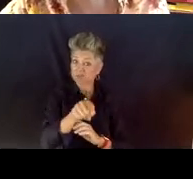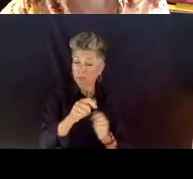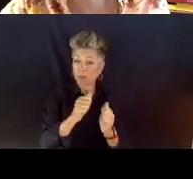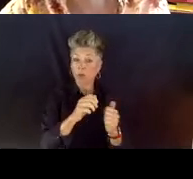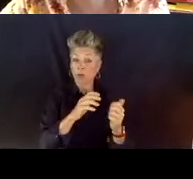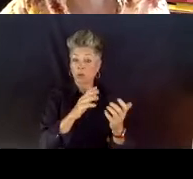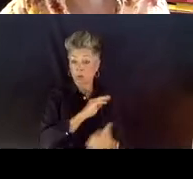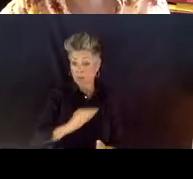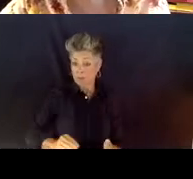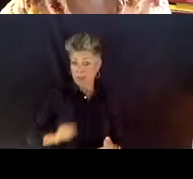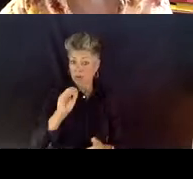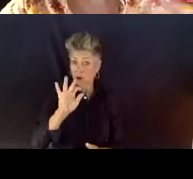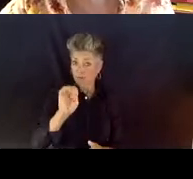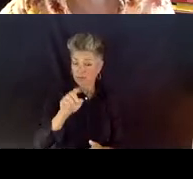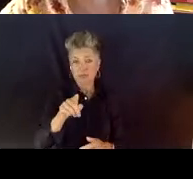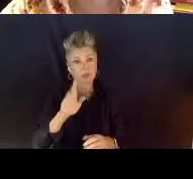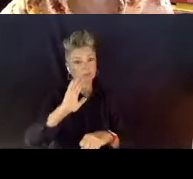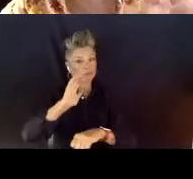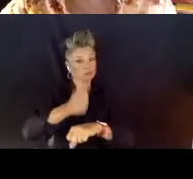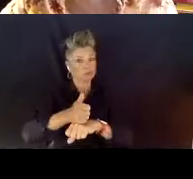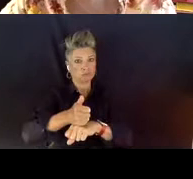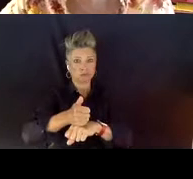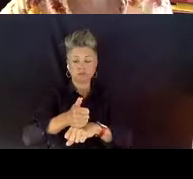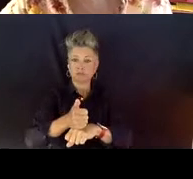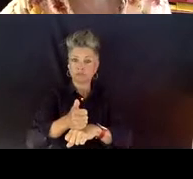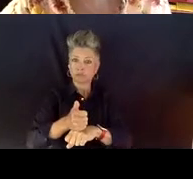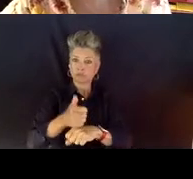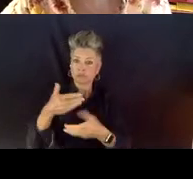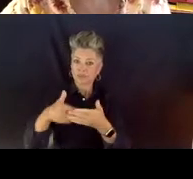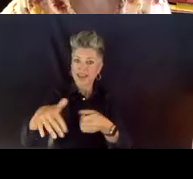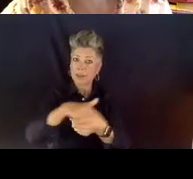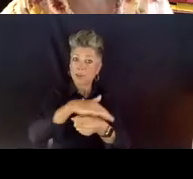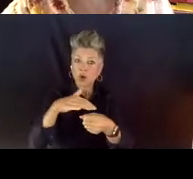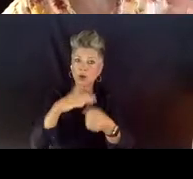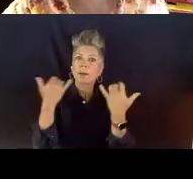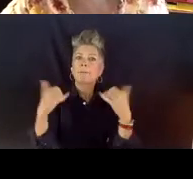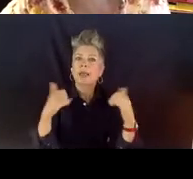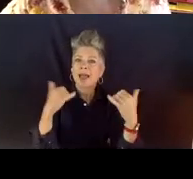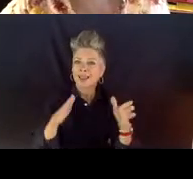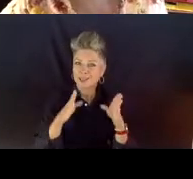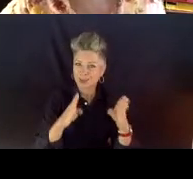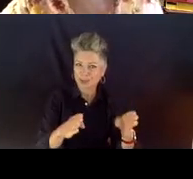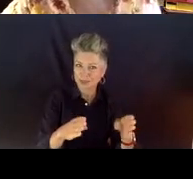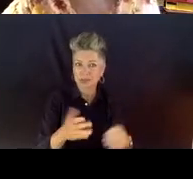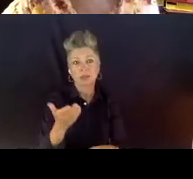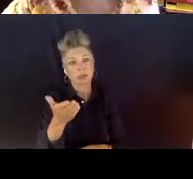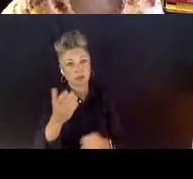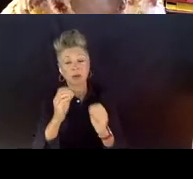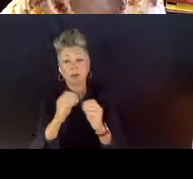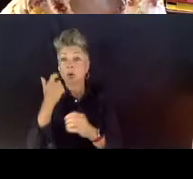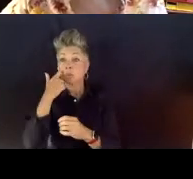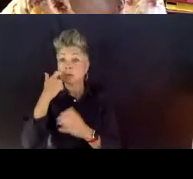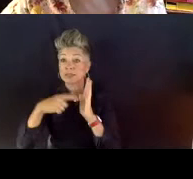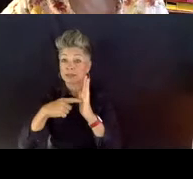and they created in a neighborhood play streets. But this is a more recent example from